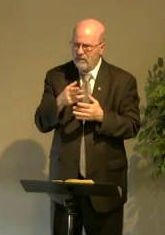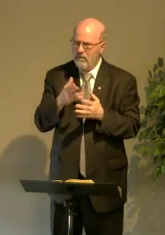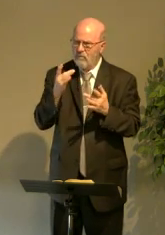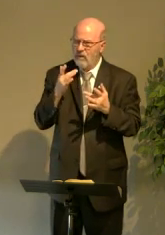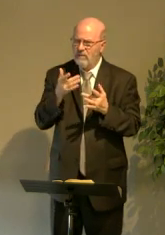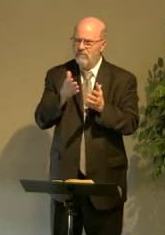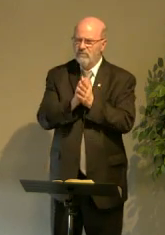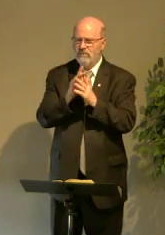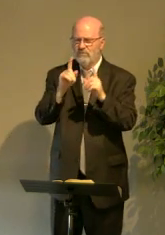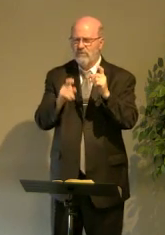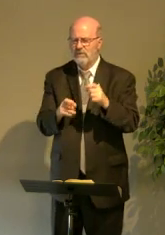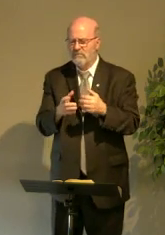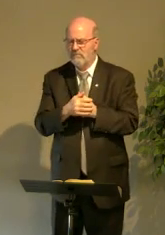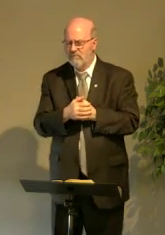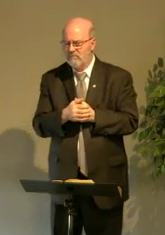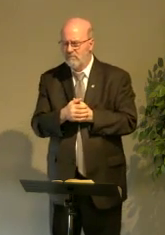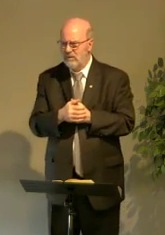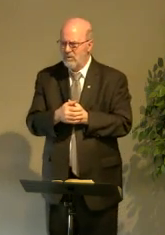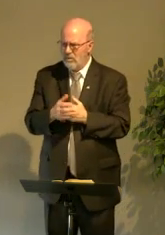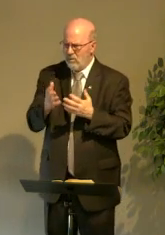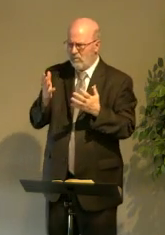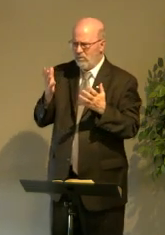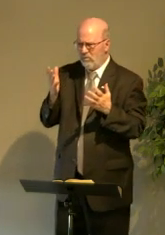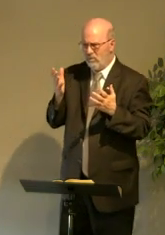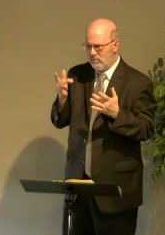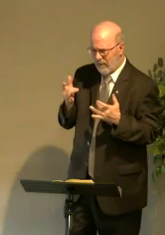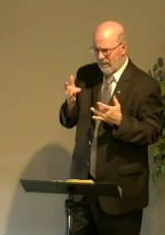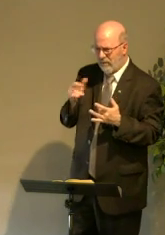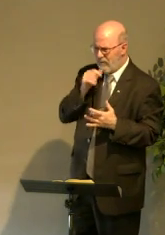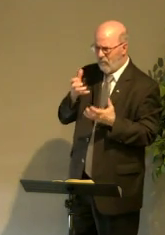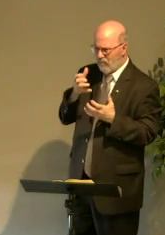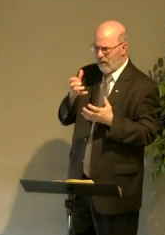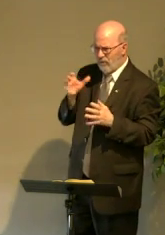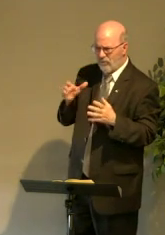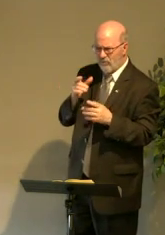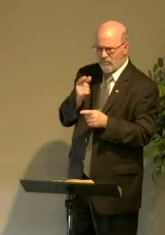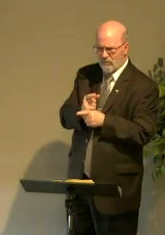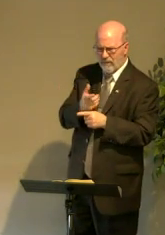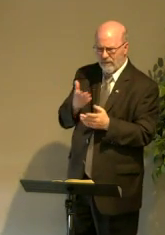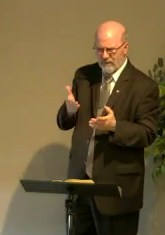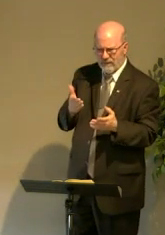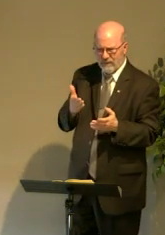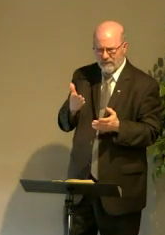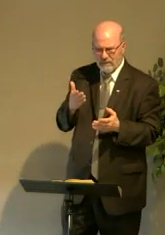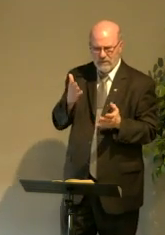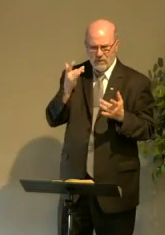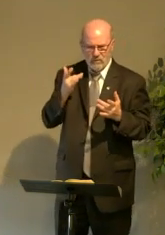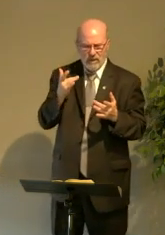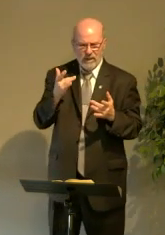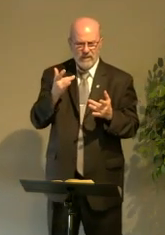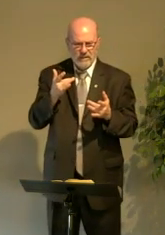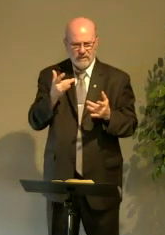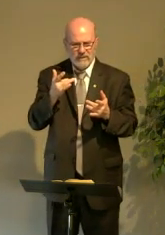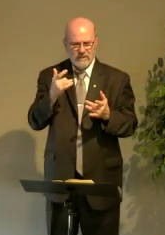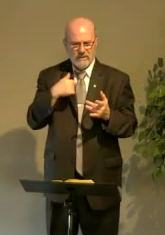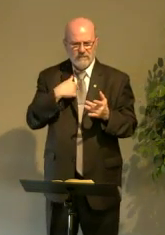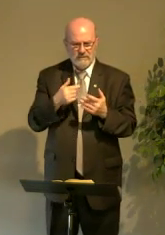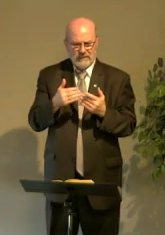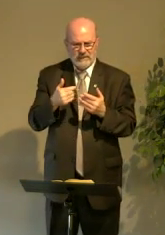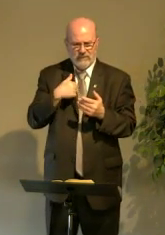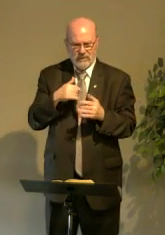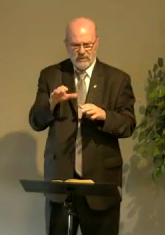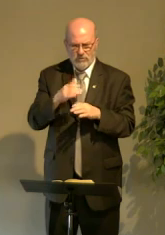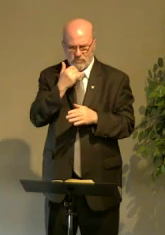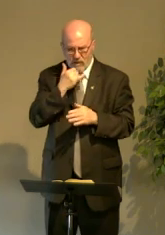begin to ask questions like, why do I not want to do the right thing, Daddy? why am I prone to do the